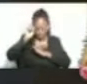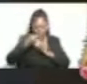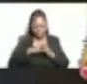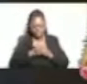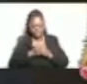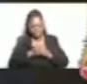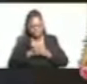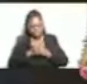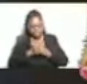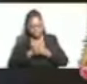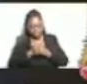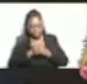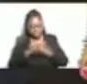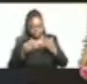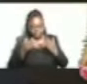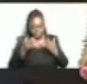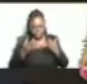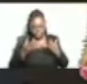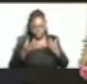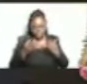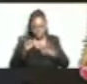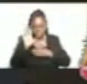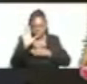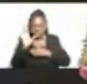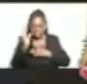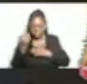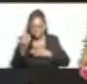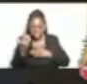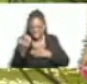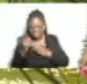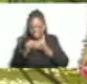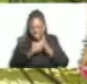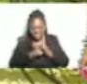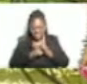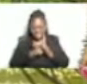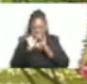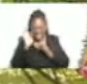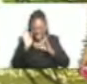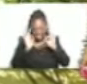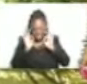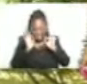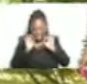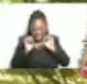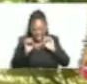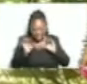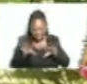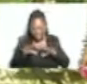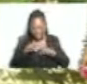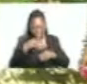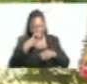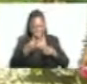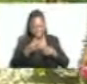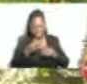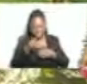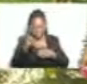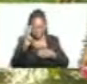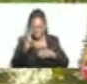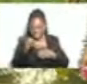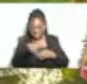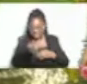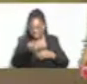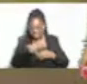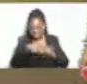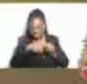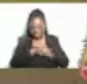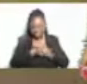about 15,000 light bulbs on it. So, yeah. With that, we have about 6 nutcrackers standing guard around the